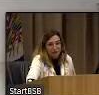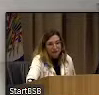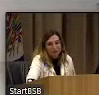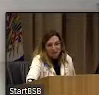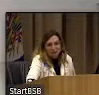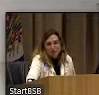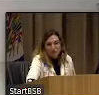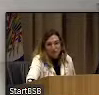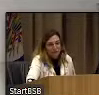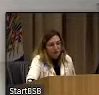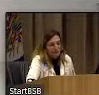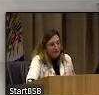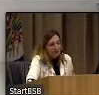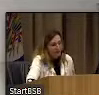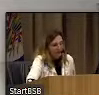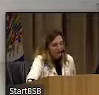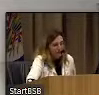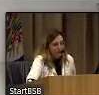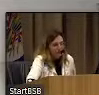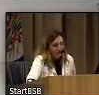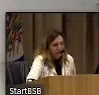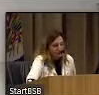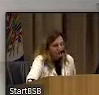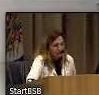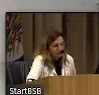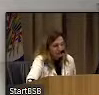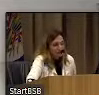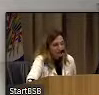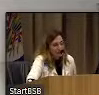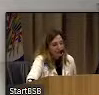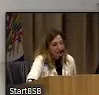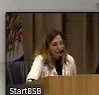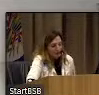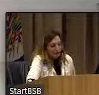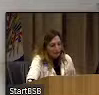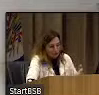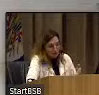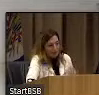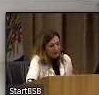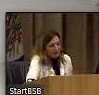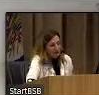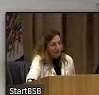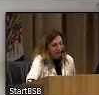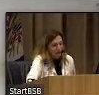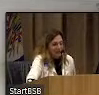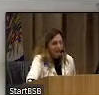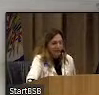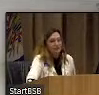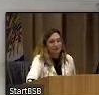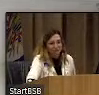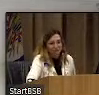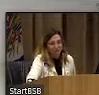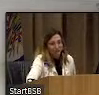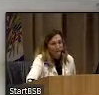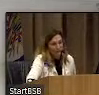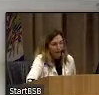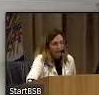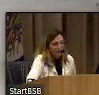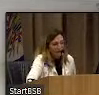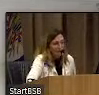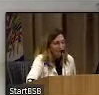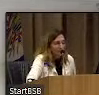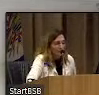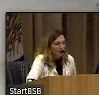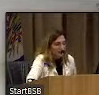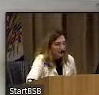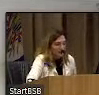for diagnosis. So it made that, and it still works today. It does not work anymore just inside the